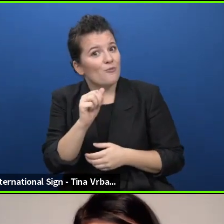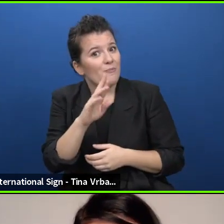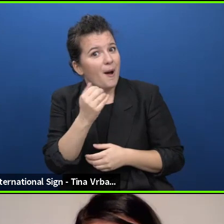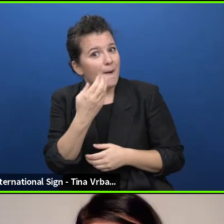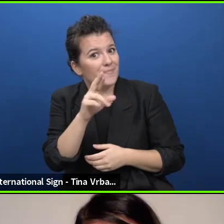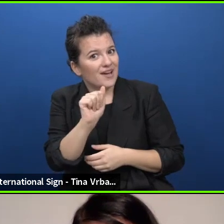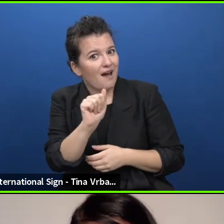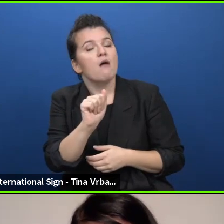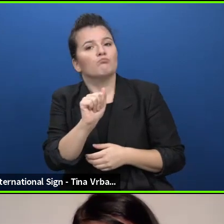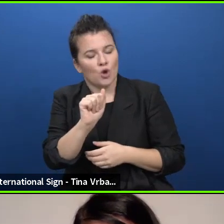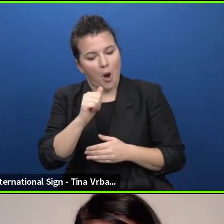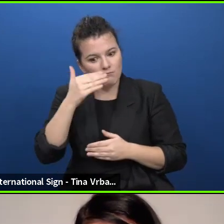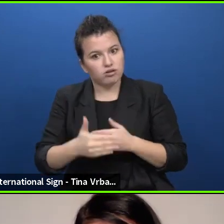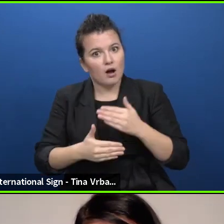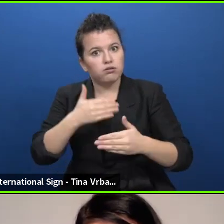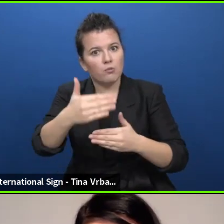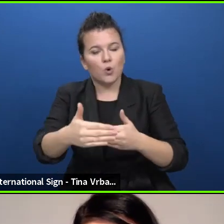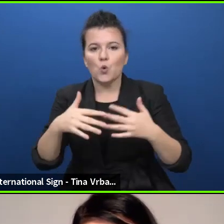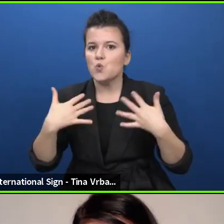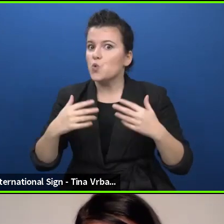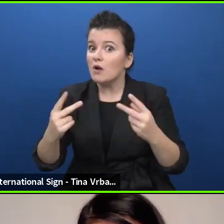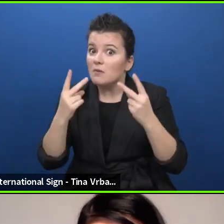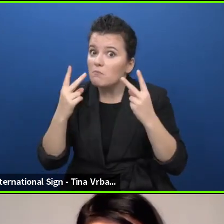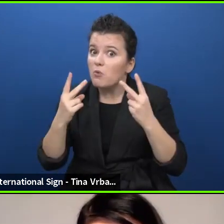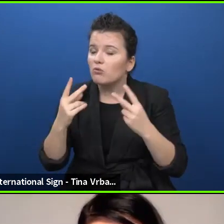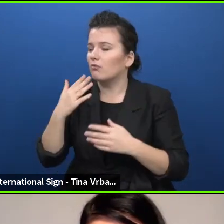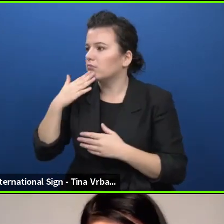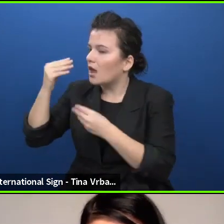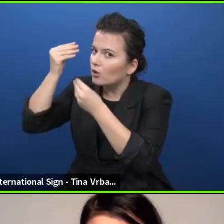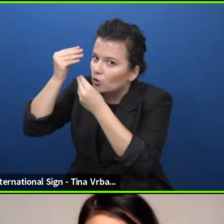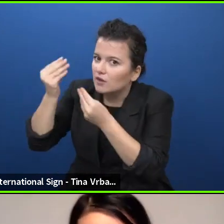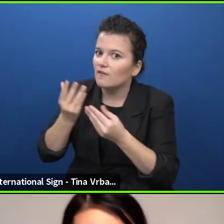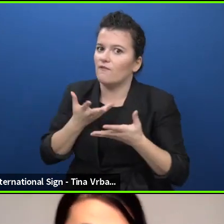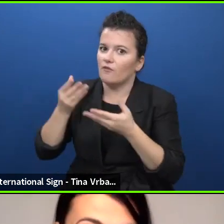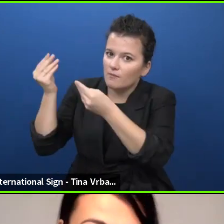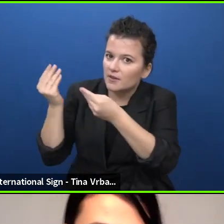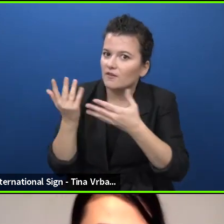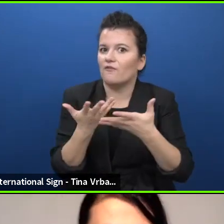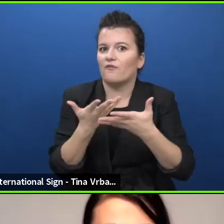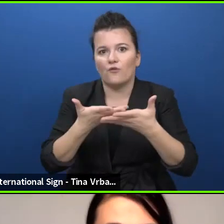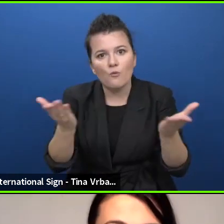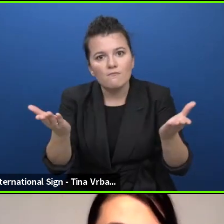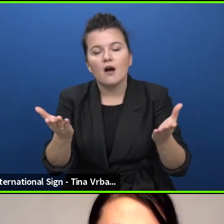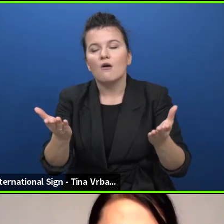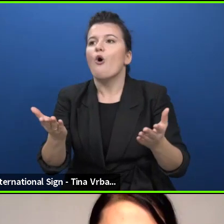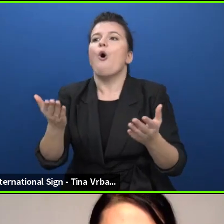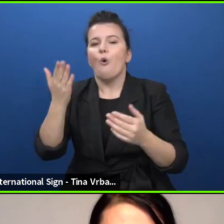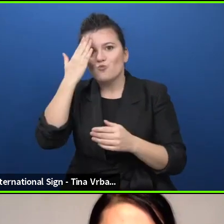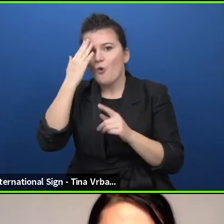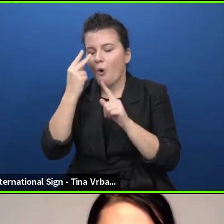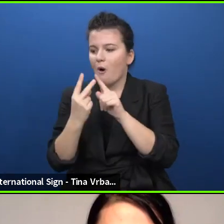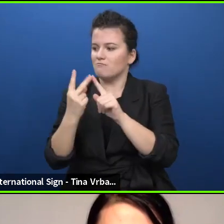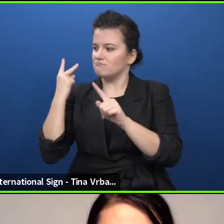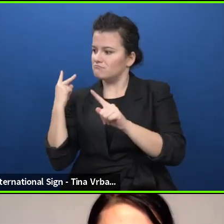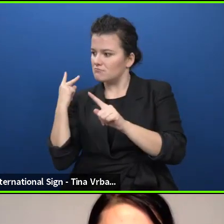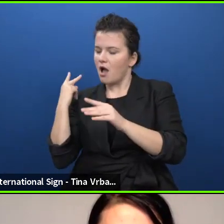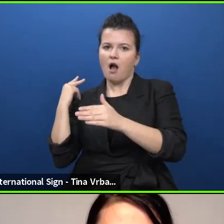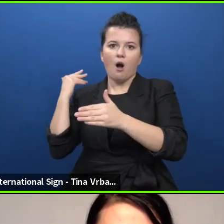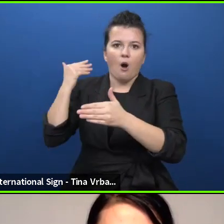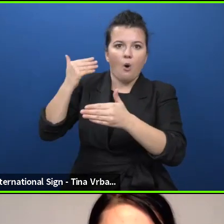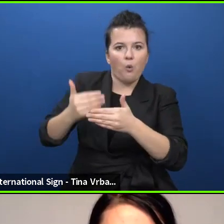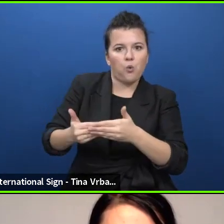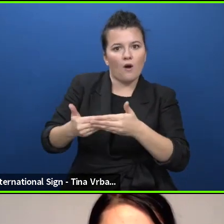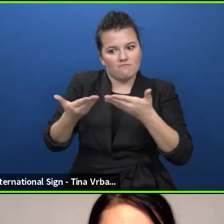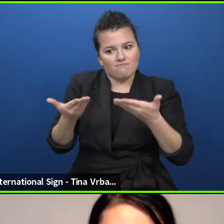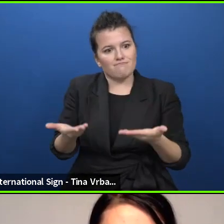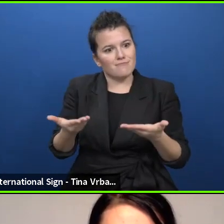and very important information about where we are in the present moment, which